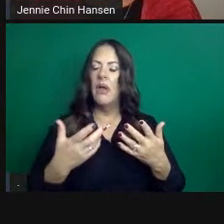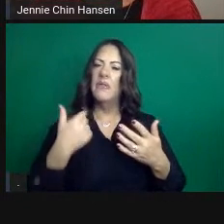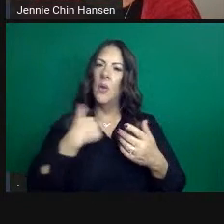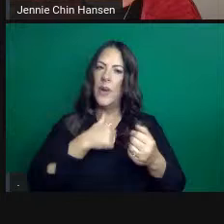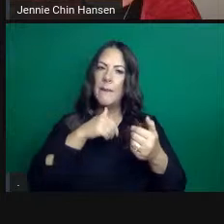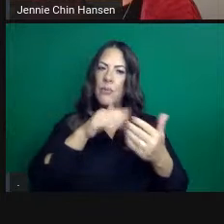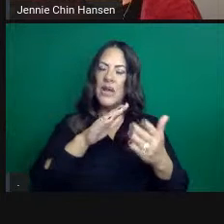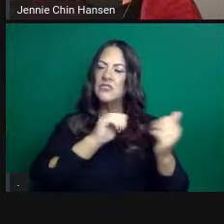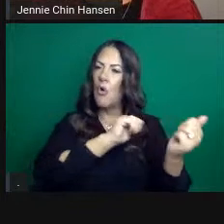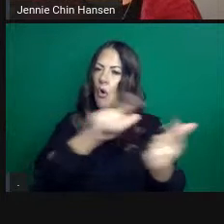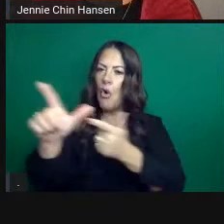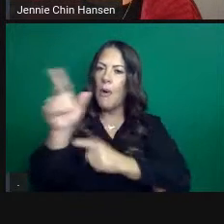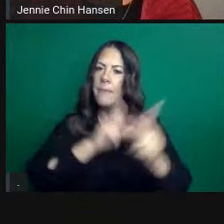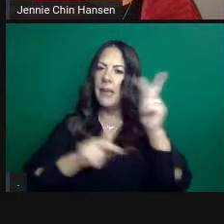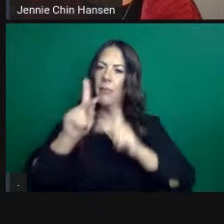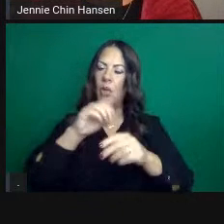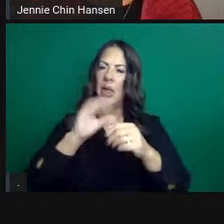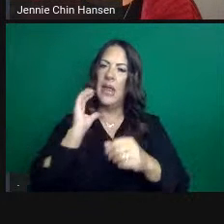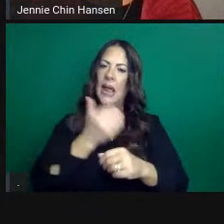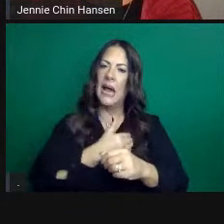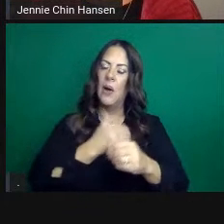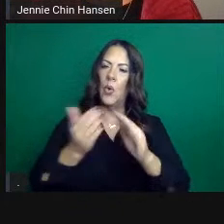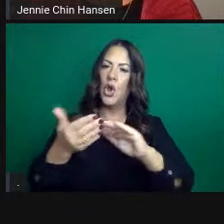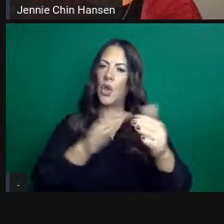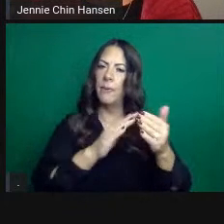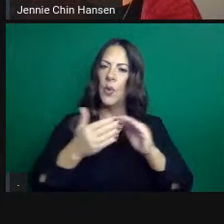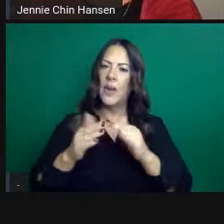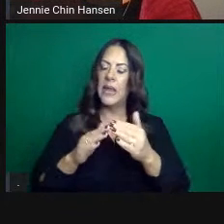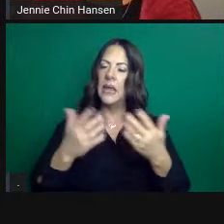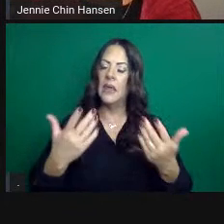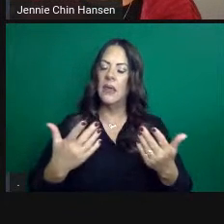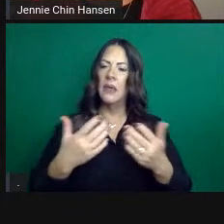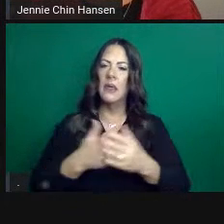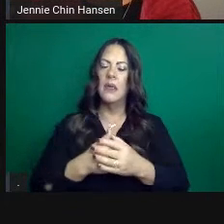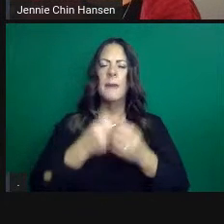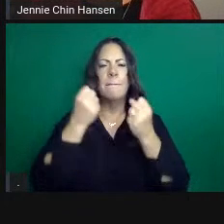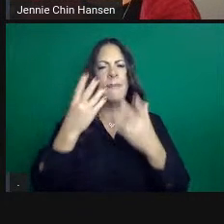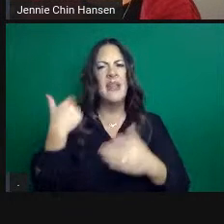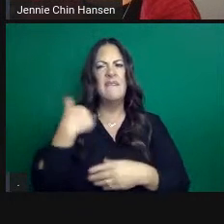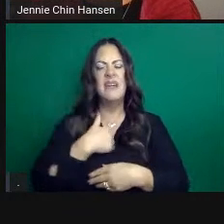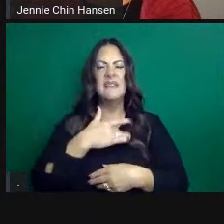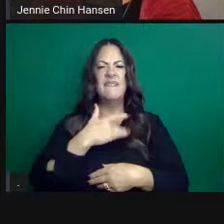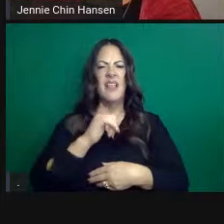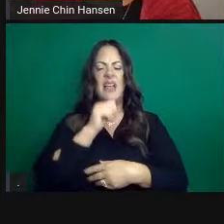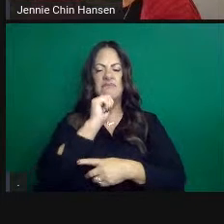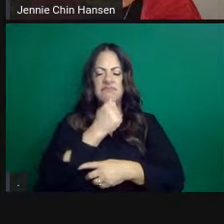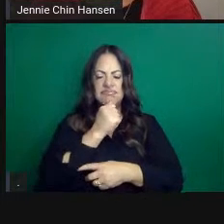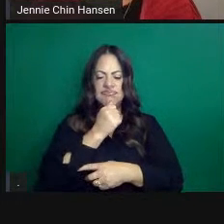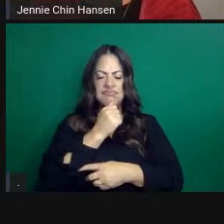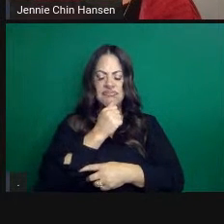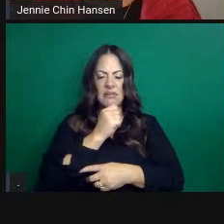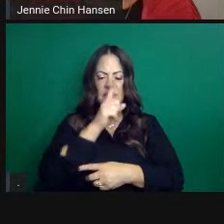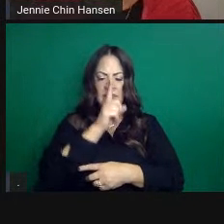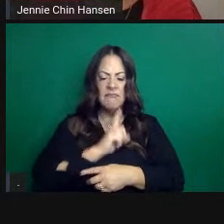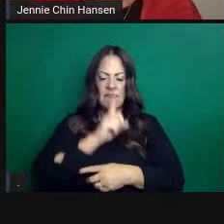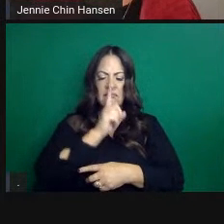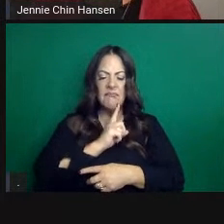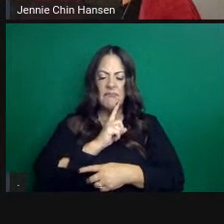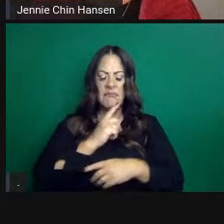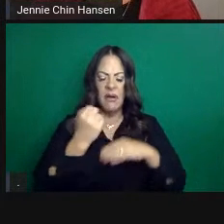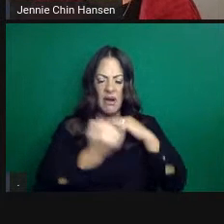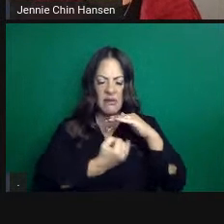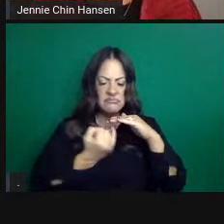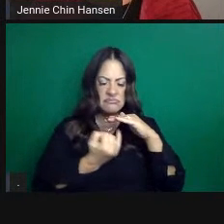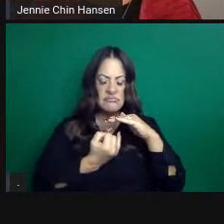as recognizing so many of us have periods of isolation and loneliness. You'll see